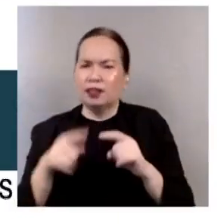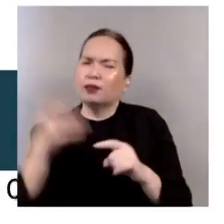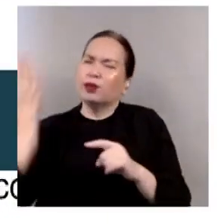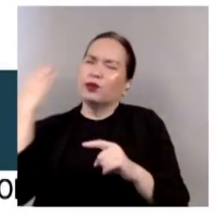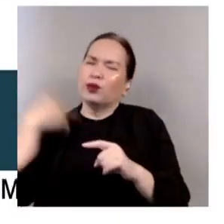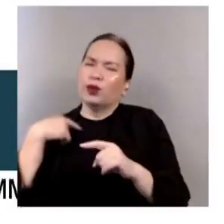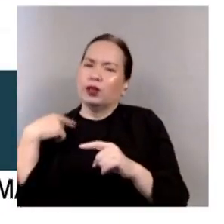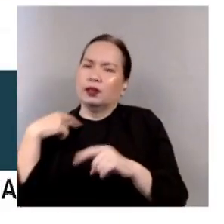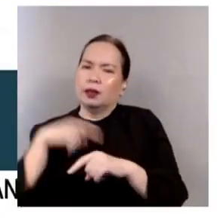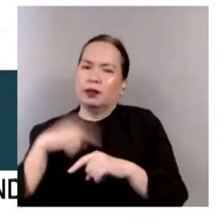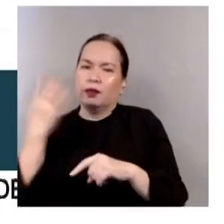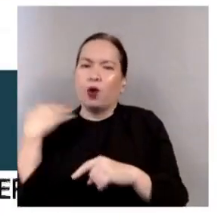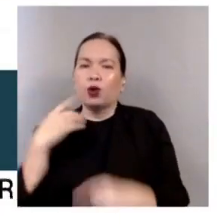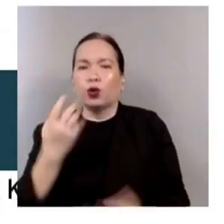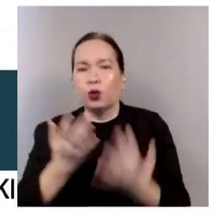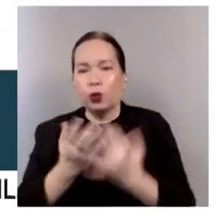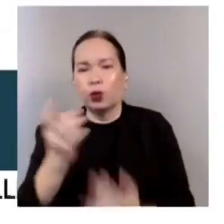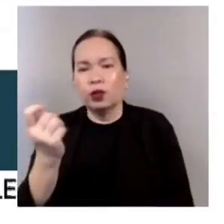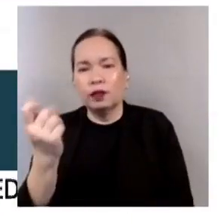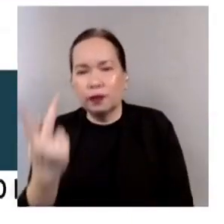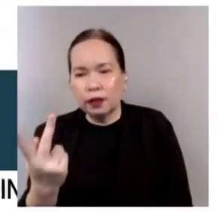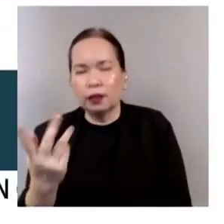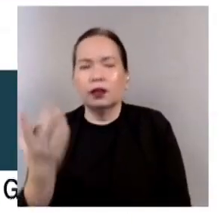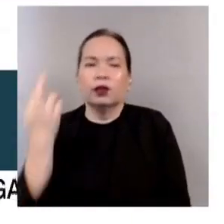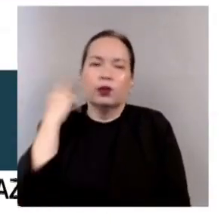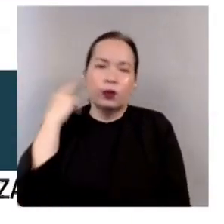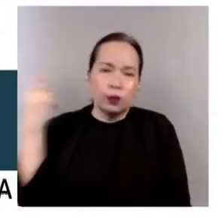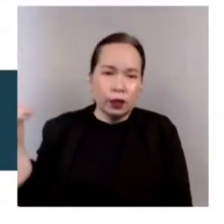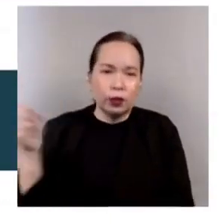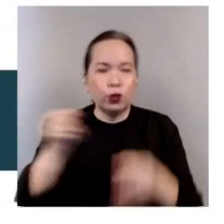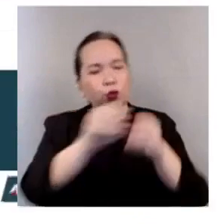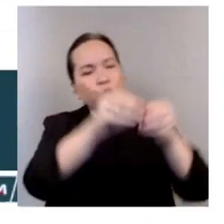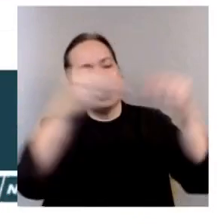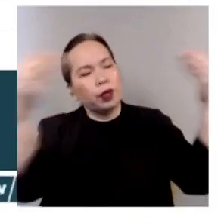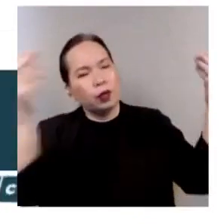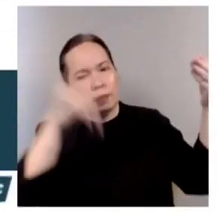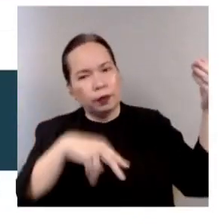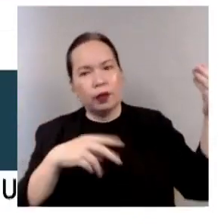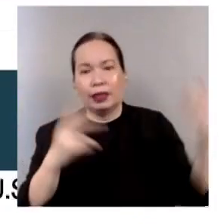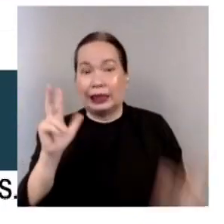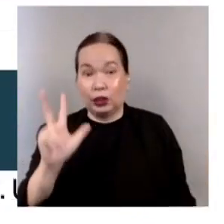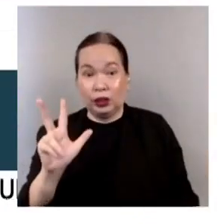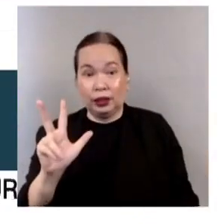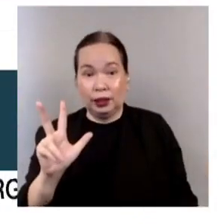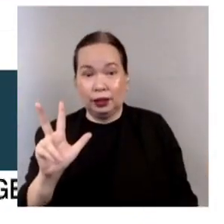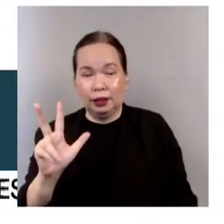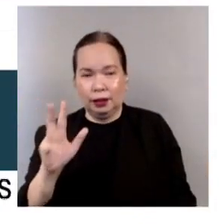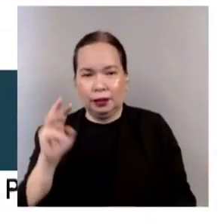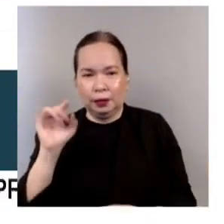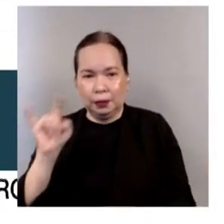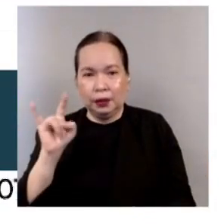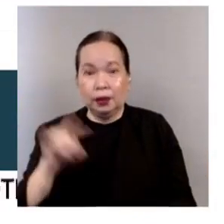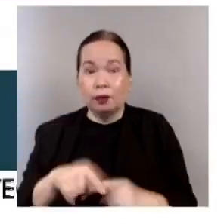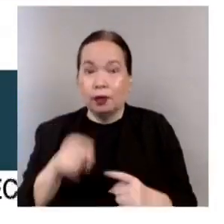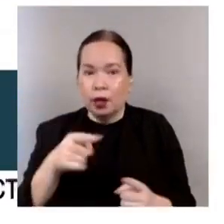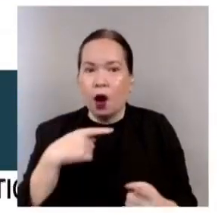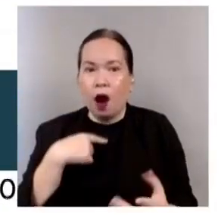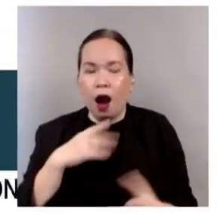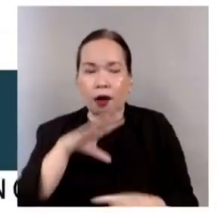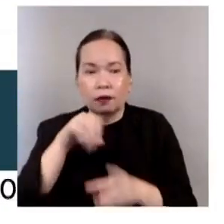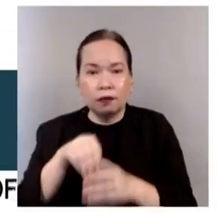was just television, it was just radio, and it was just newspaper, tri-media. But now, meron kayong social